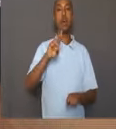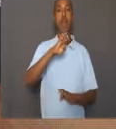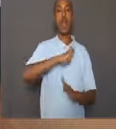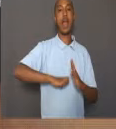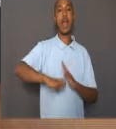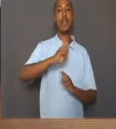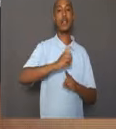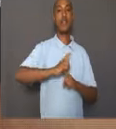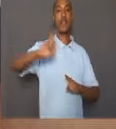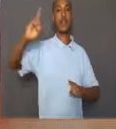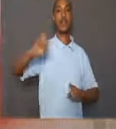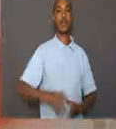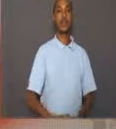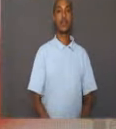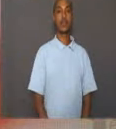electric field.